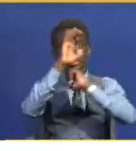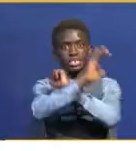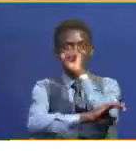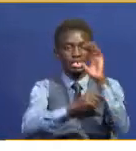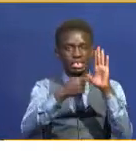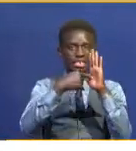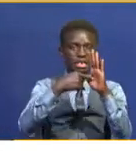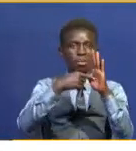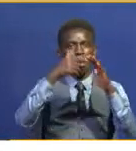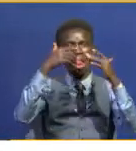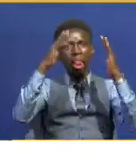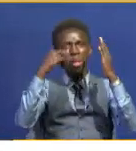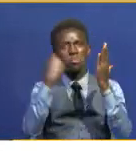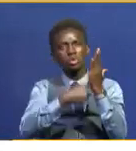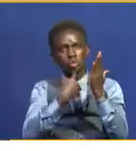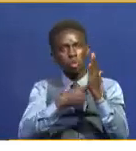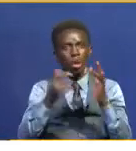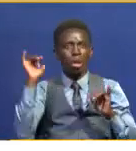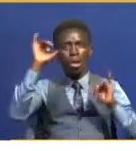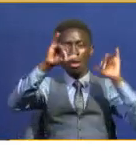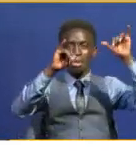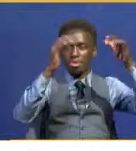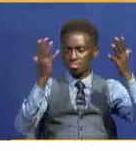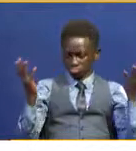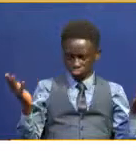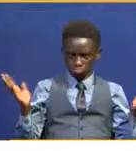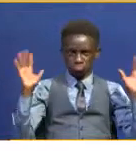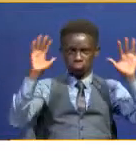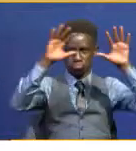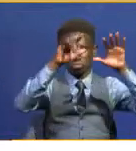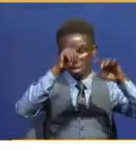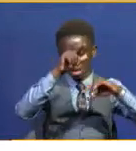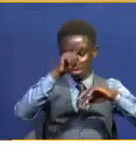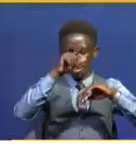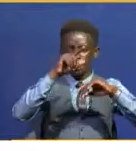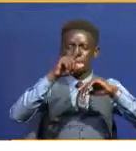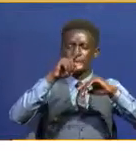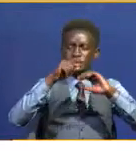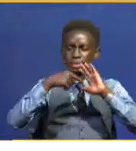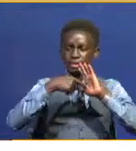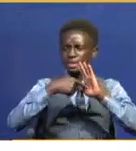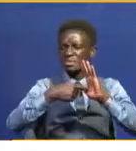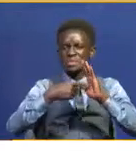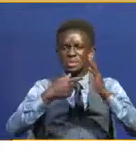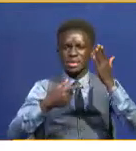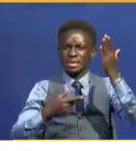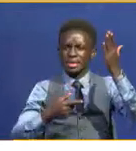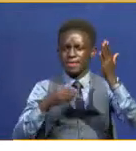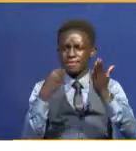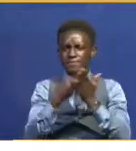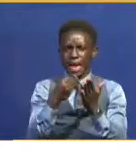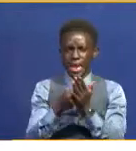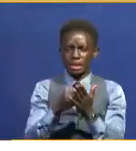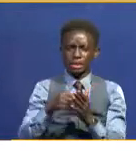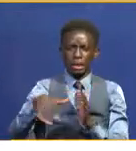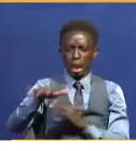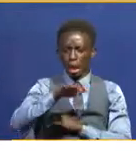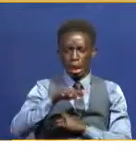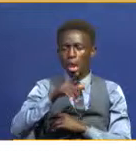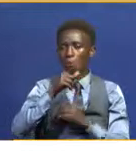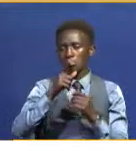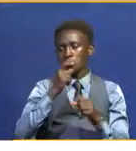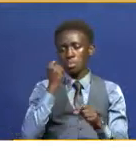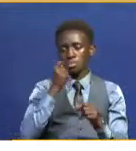has played quite a big role within the Kenyan financial space. We've seen data